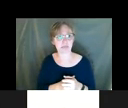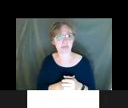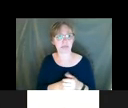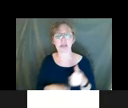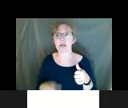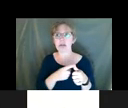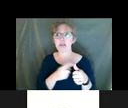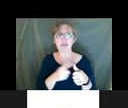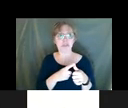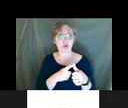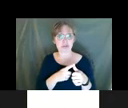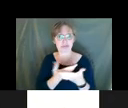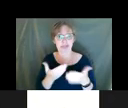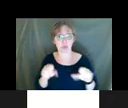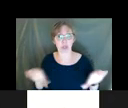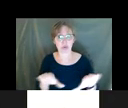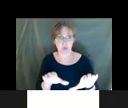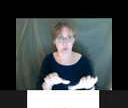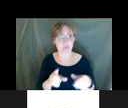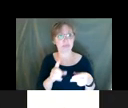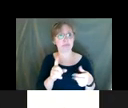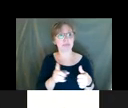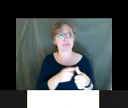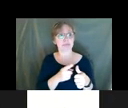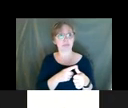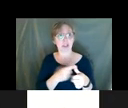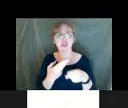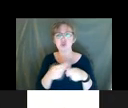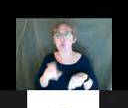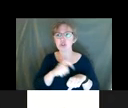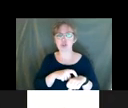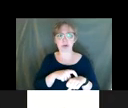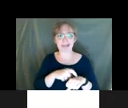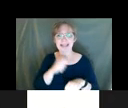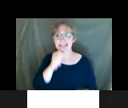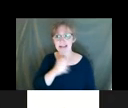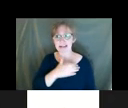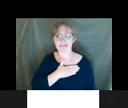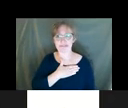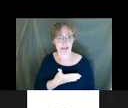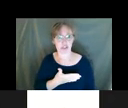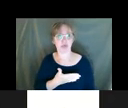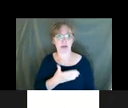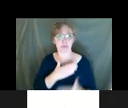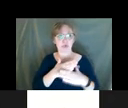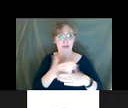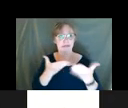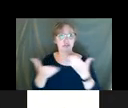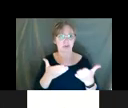The first one is short-term involuntary protective services order, a